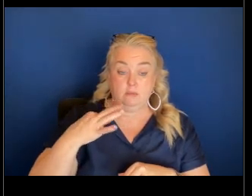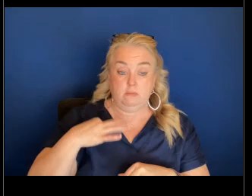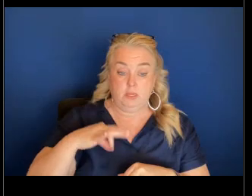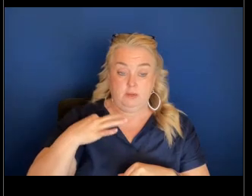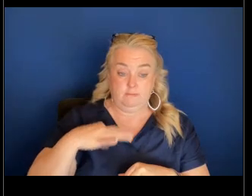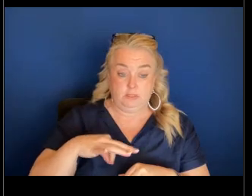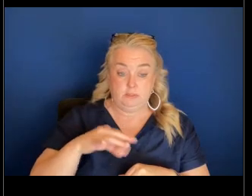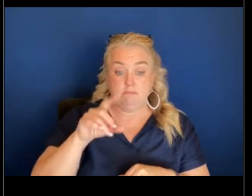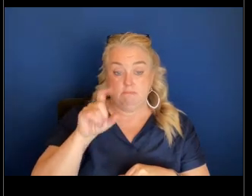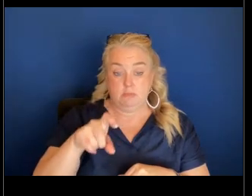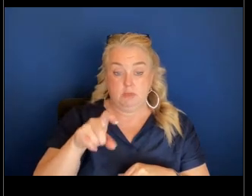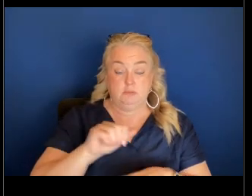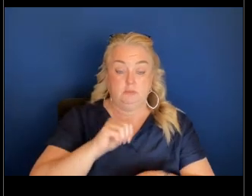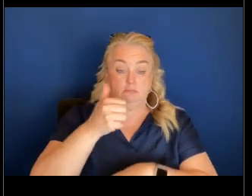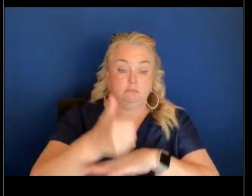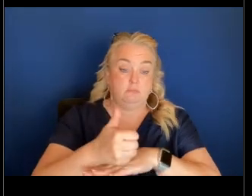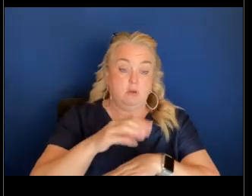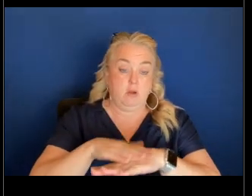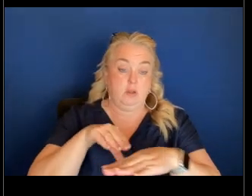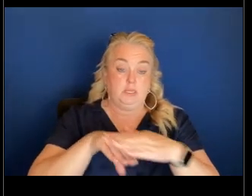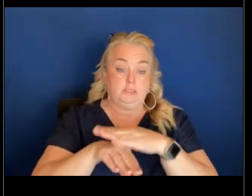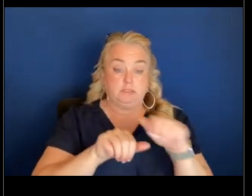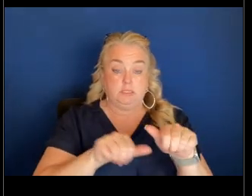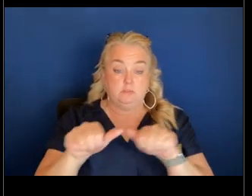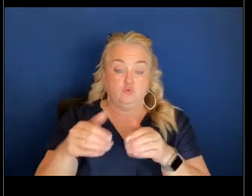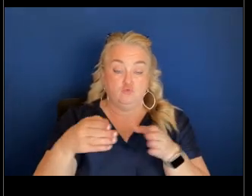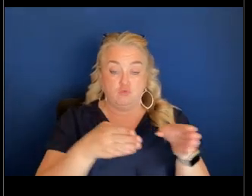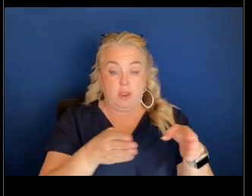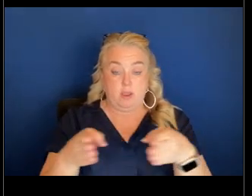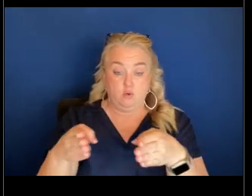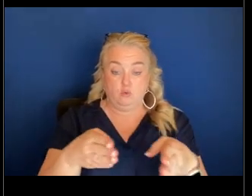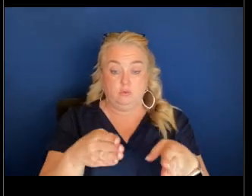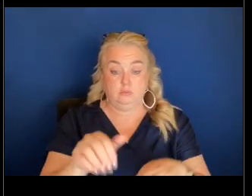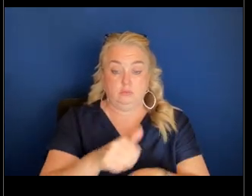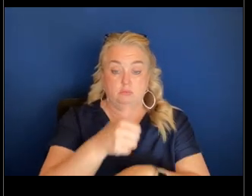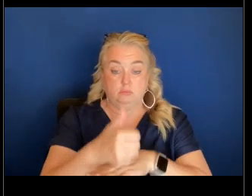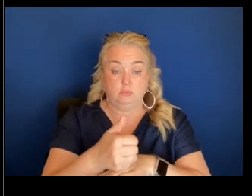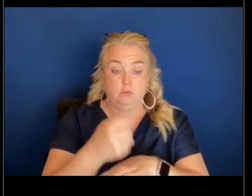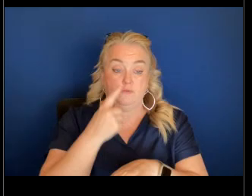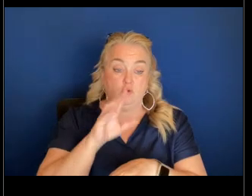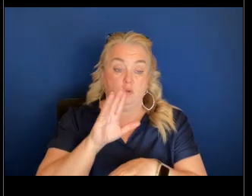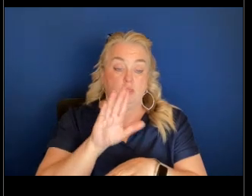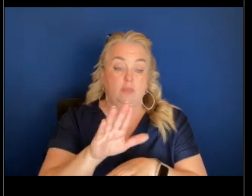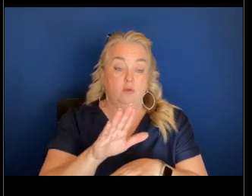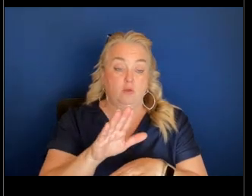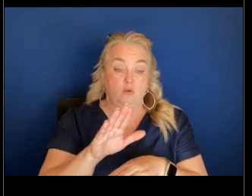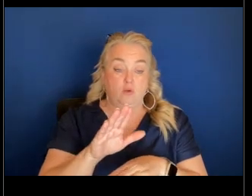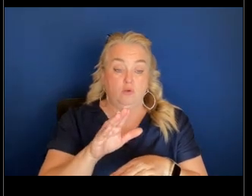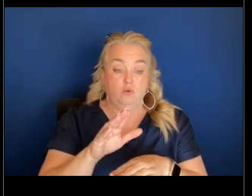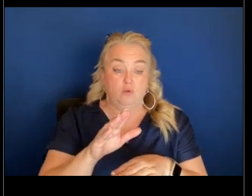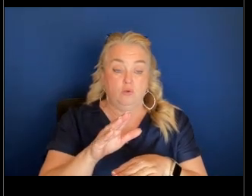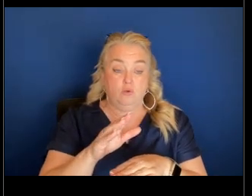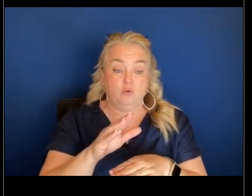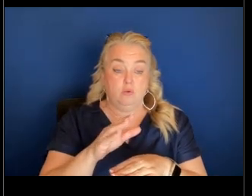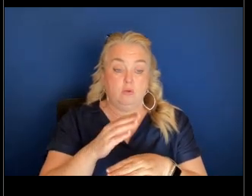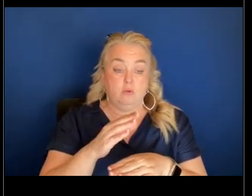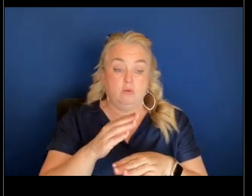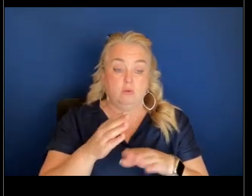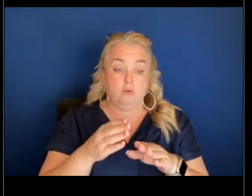Media amenities must be placed on an accessible route and positioned so their